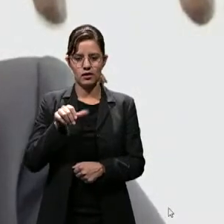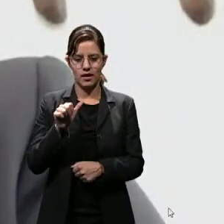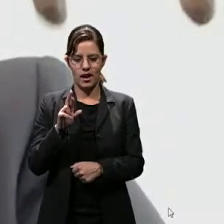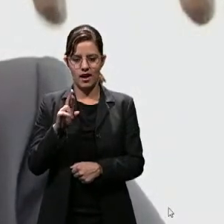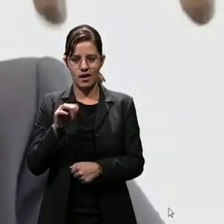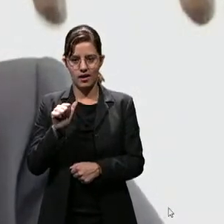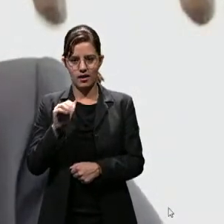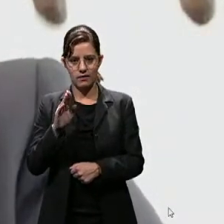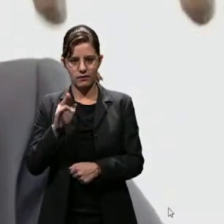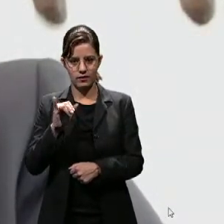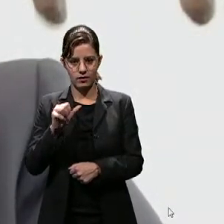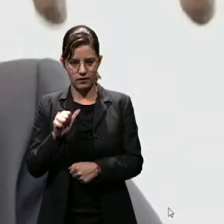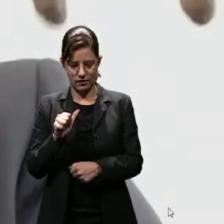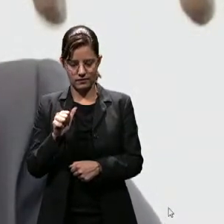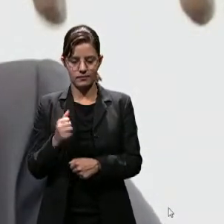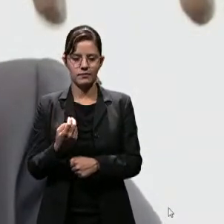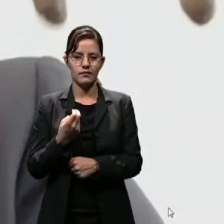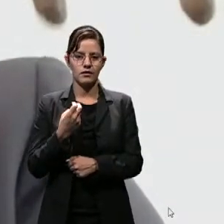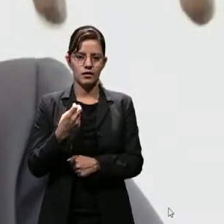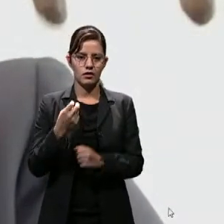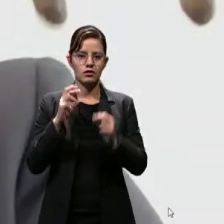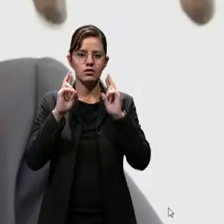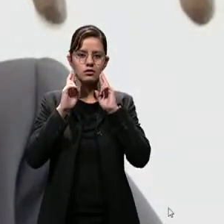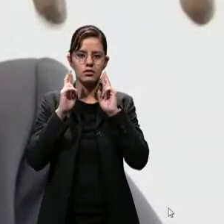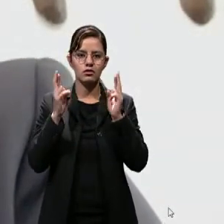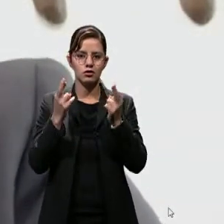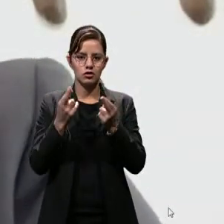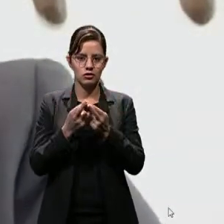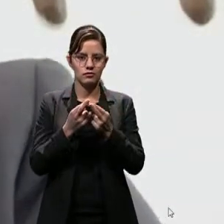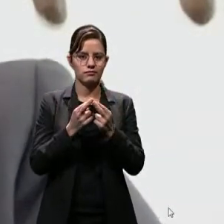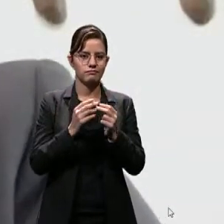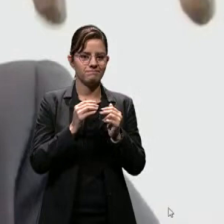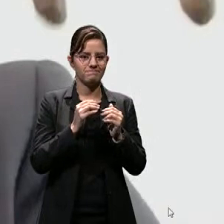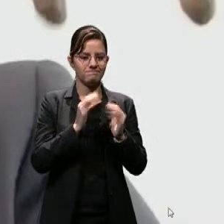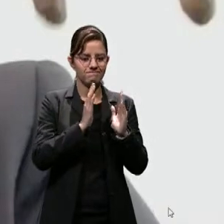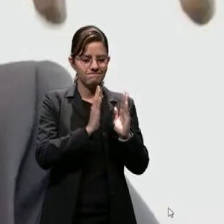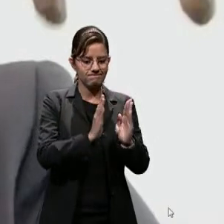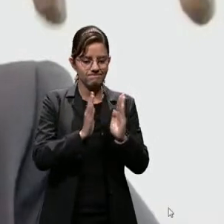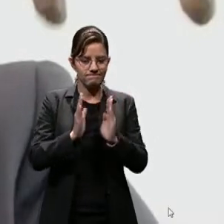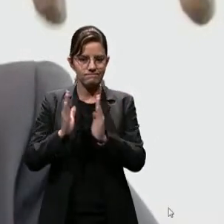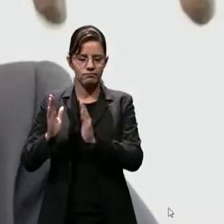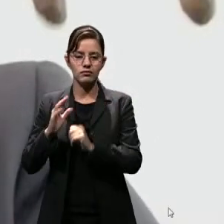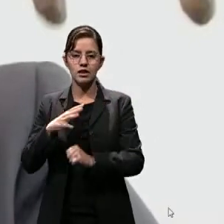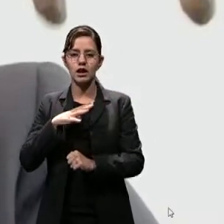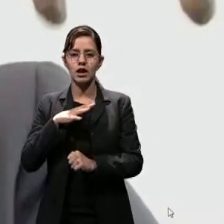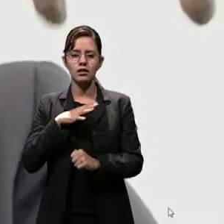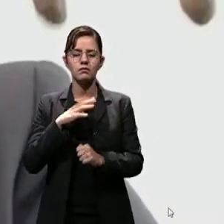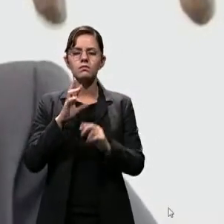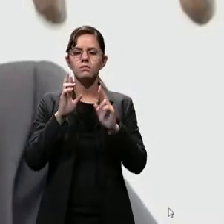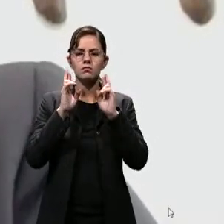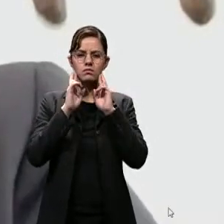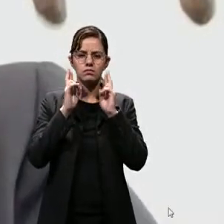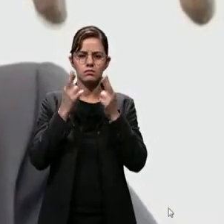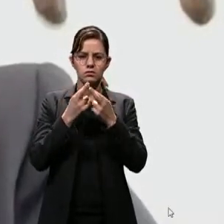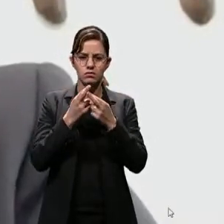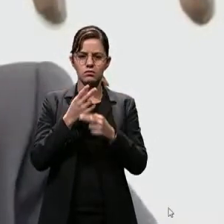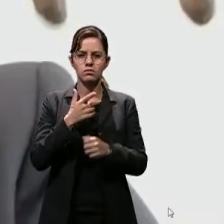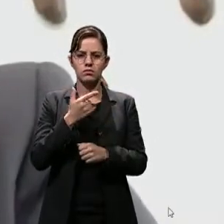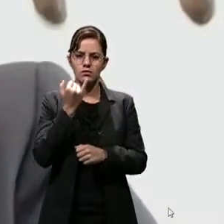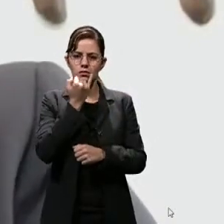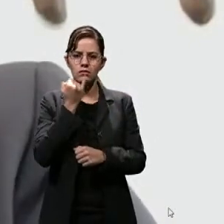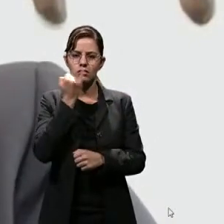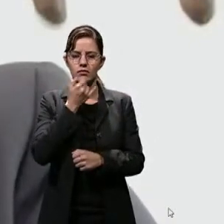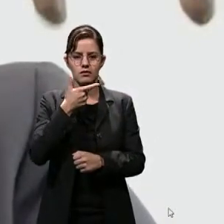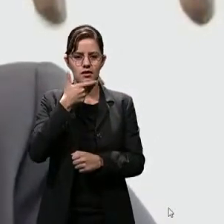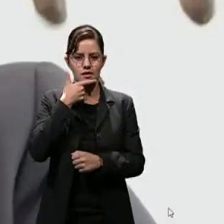Arab countries as well. All of these meetings will be recorded in English and Spanish,